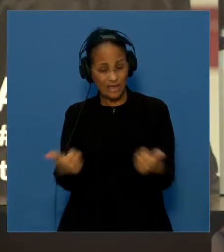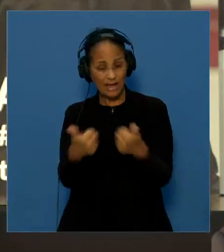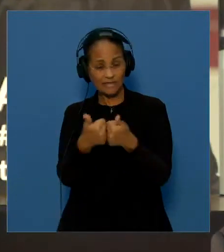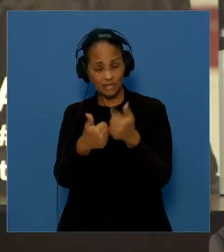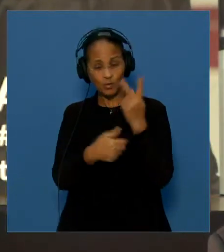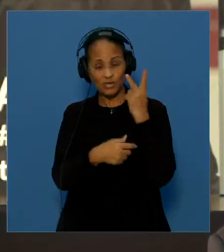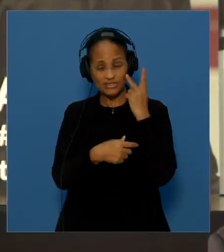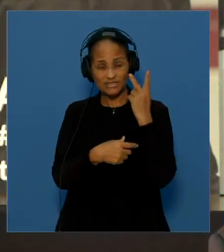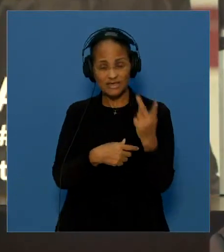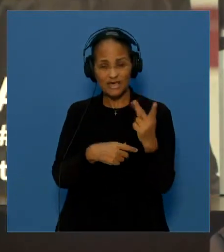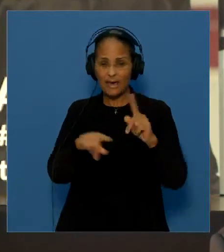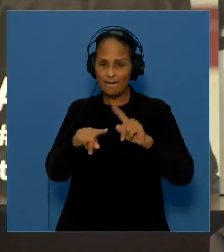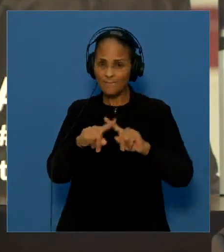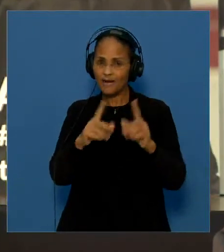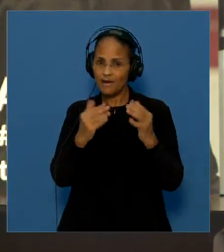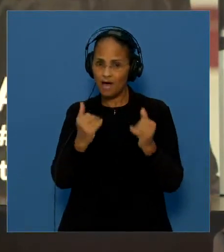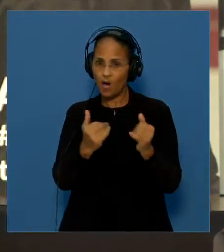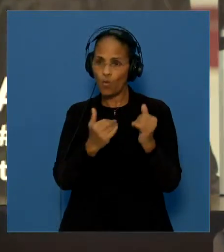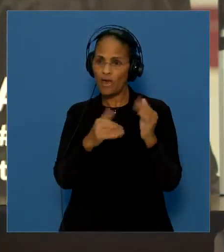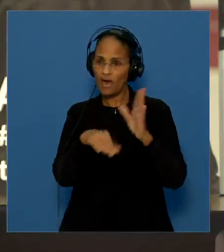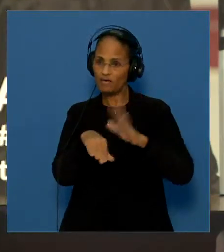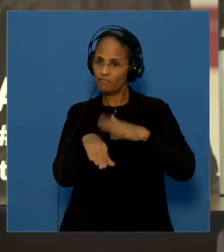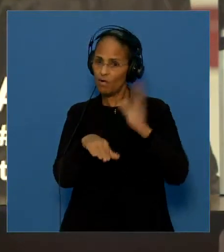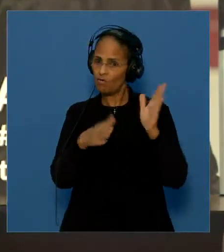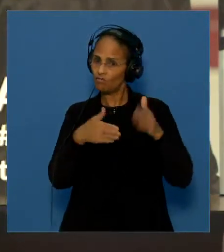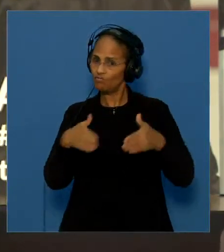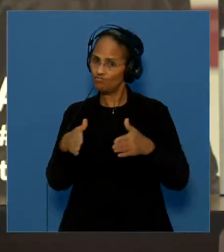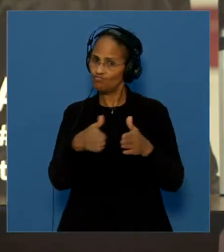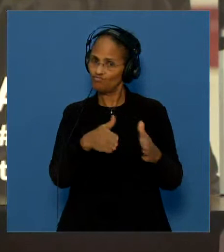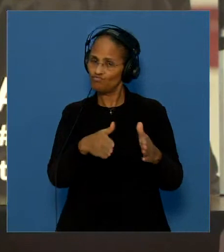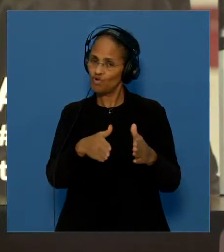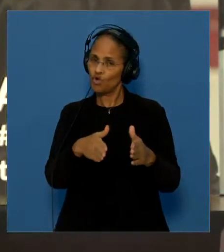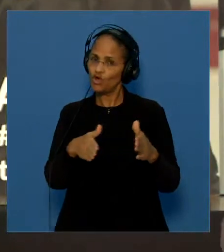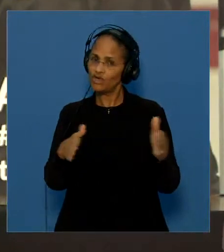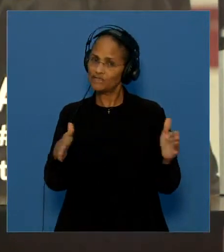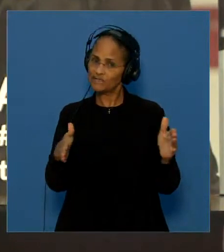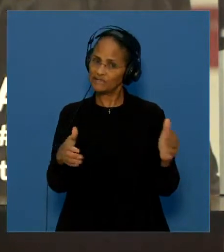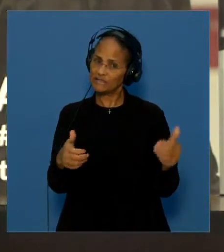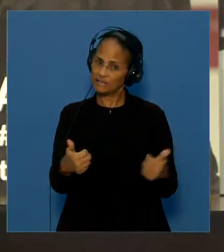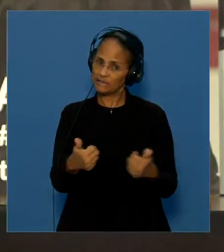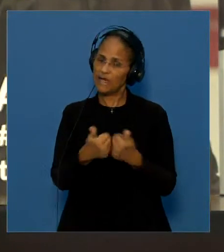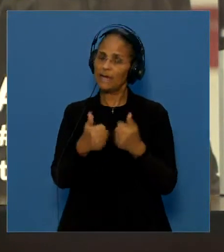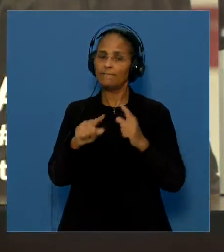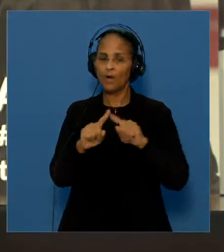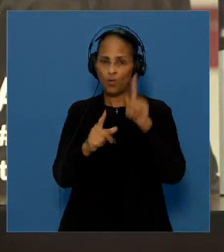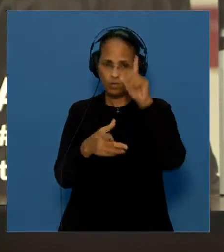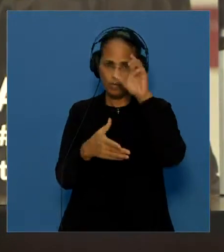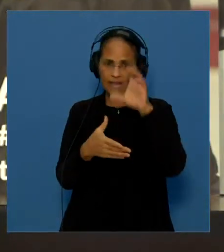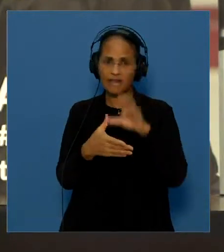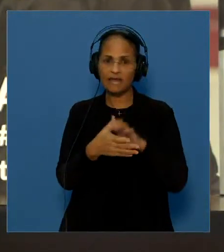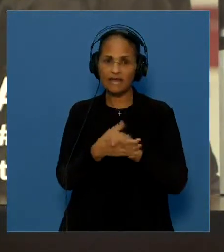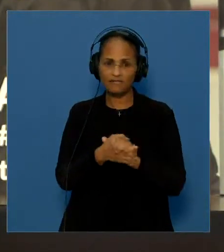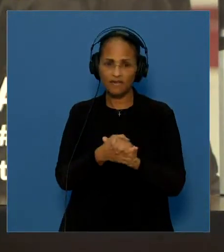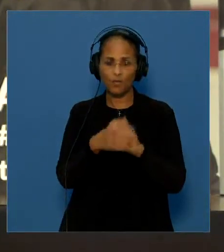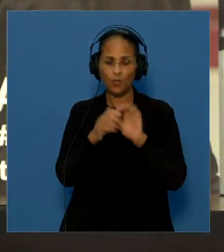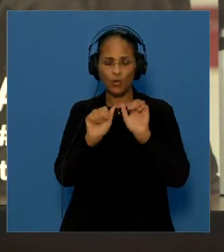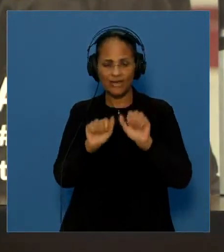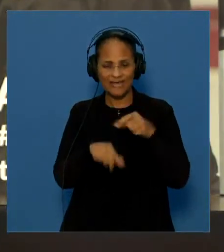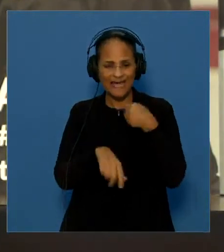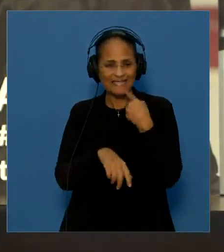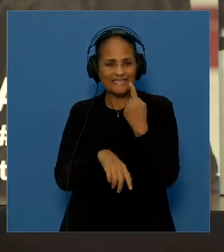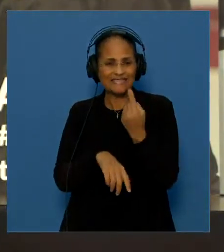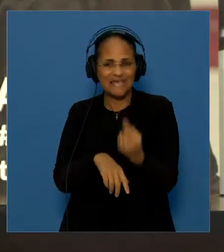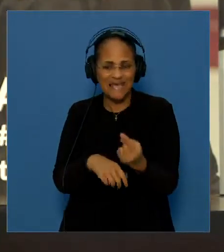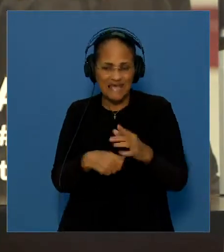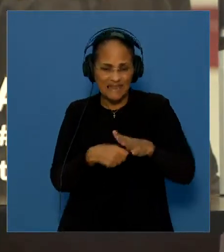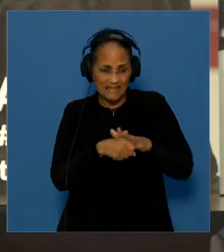when you have a place with a curfew. There's certainly a challenge, but we believe that we're coming to the place where we can say that the outbreak